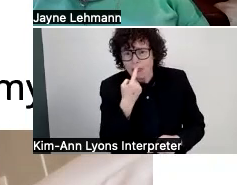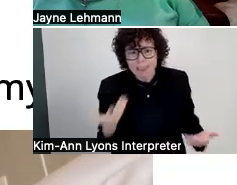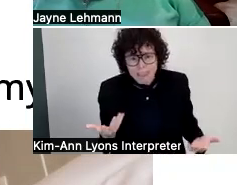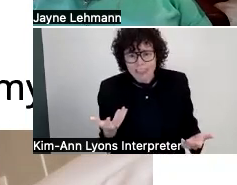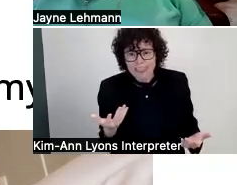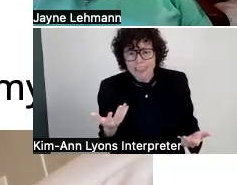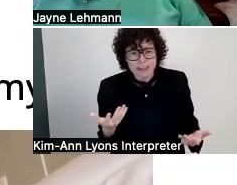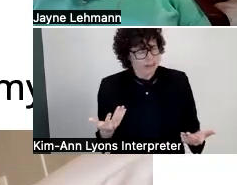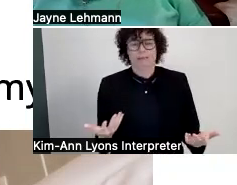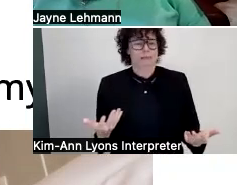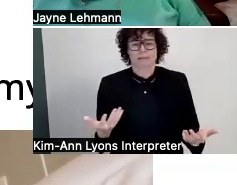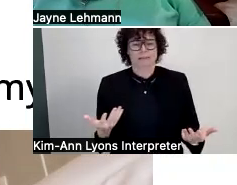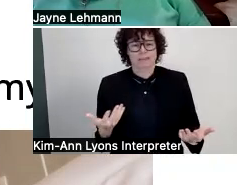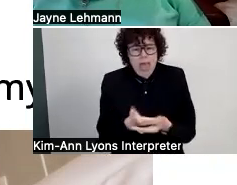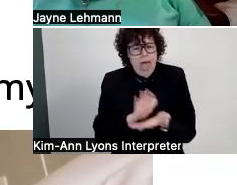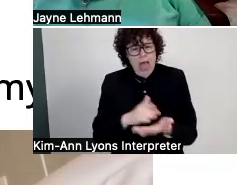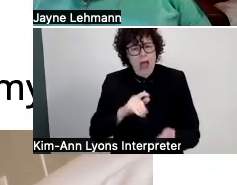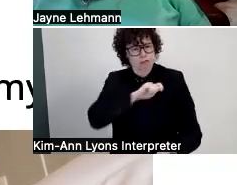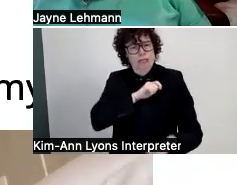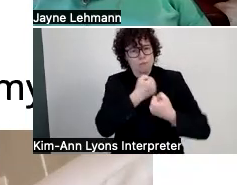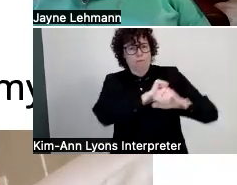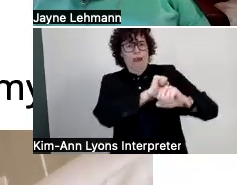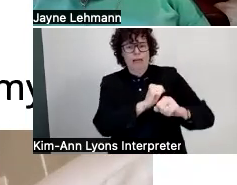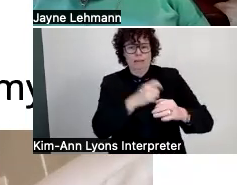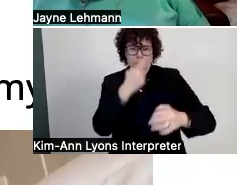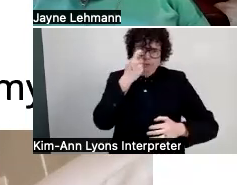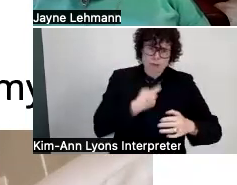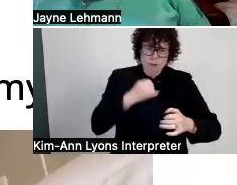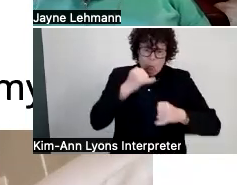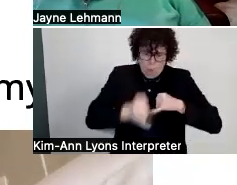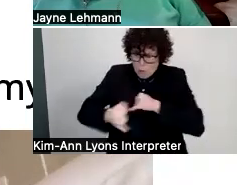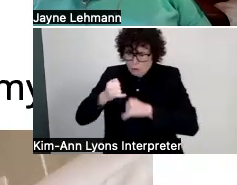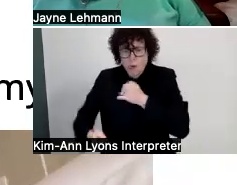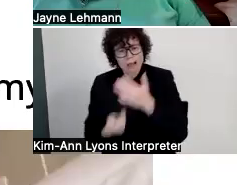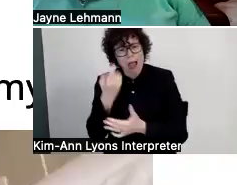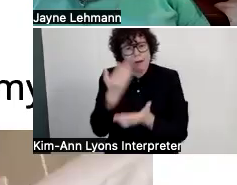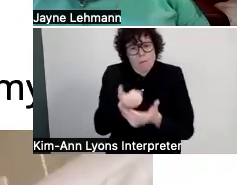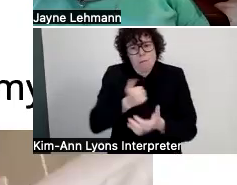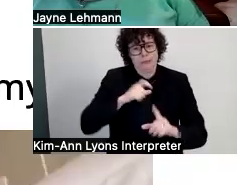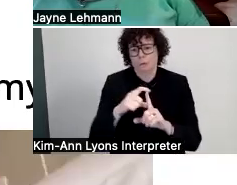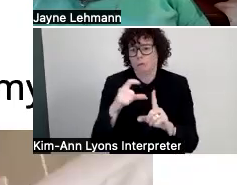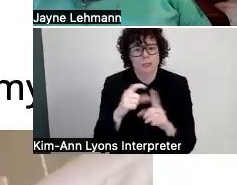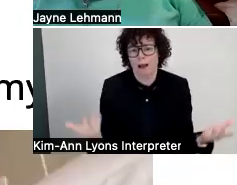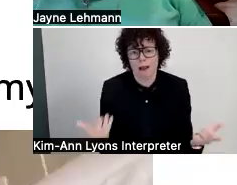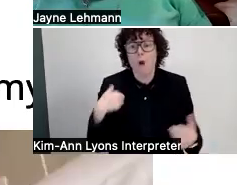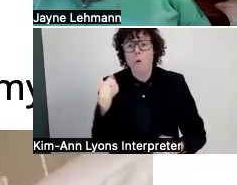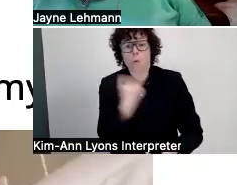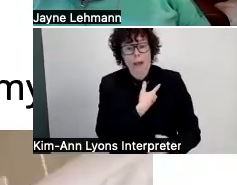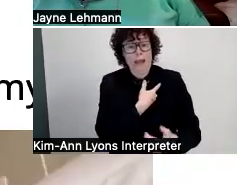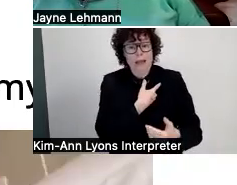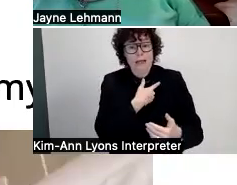as well. And we certainly heard in the Disability Royal Commission a lot of stories